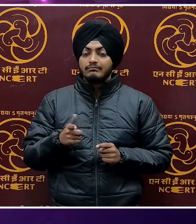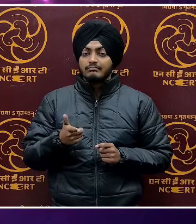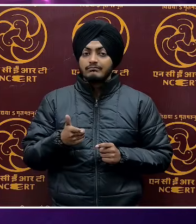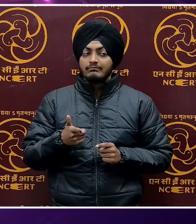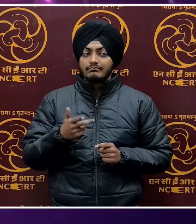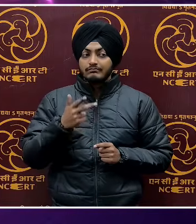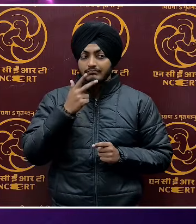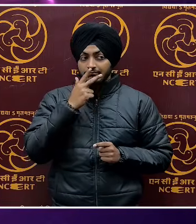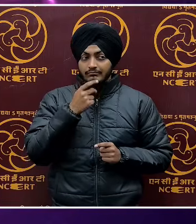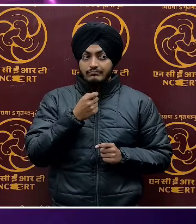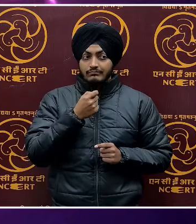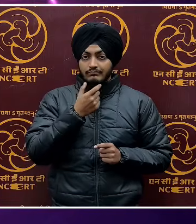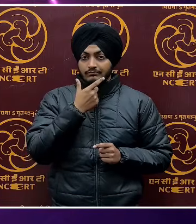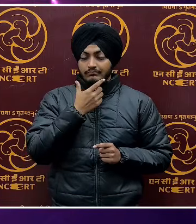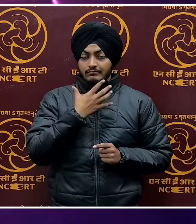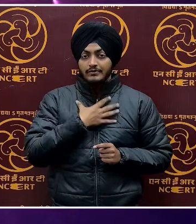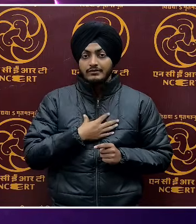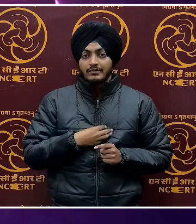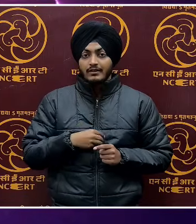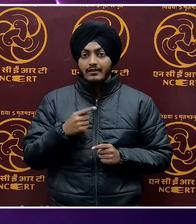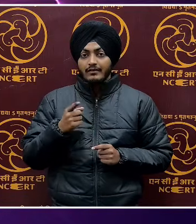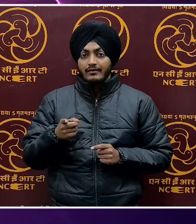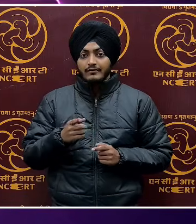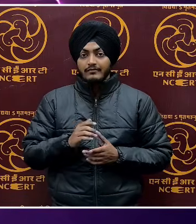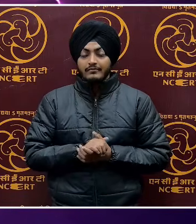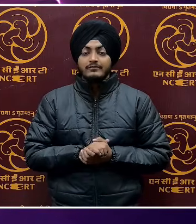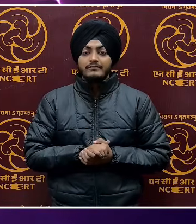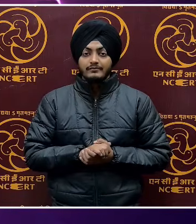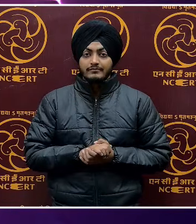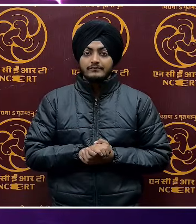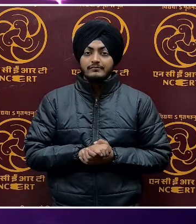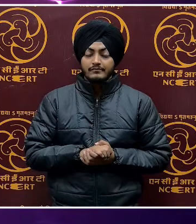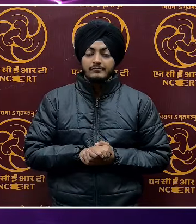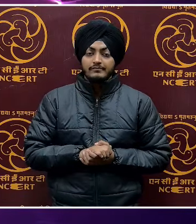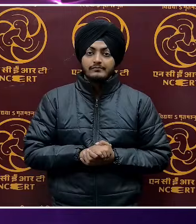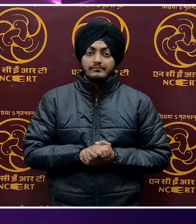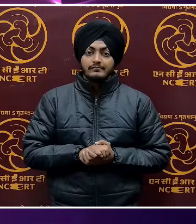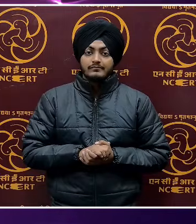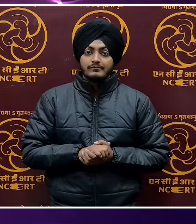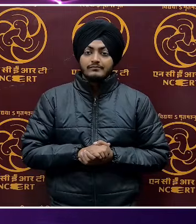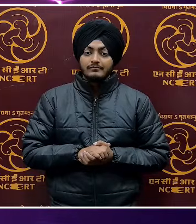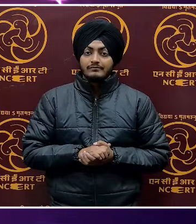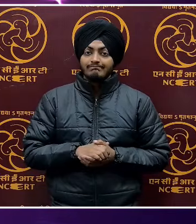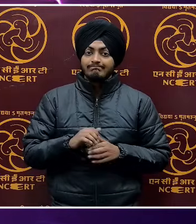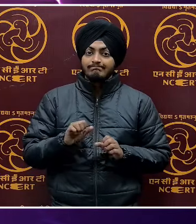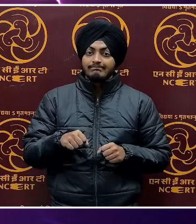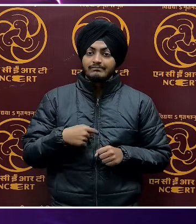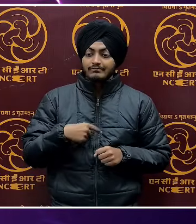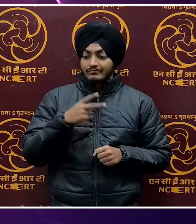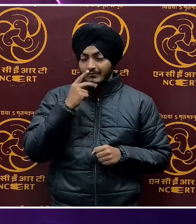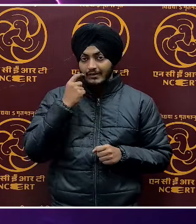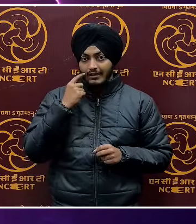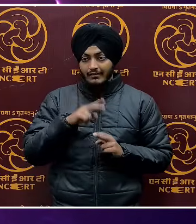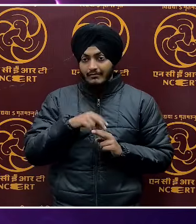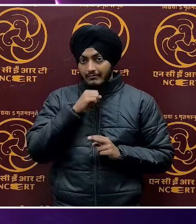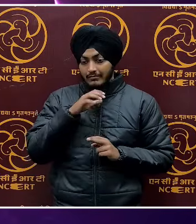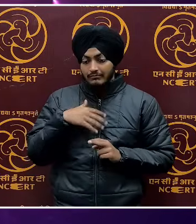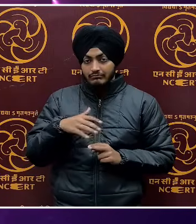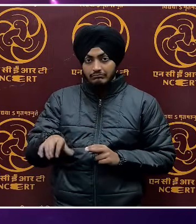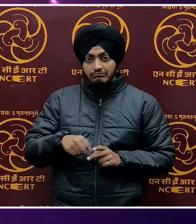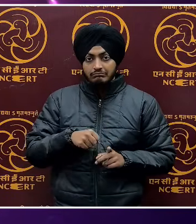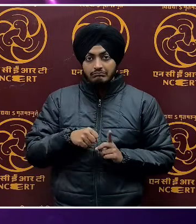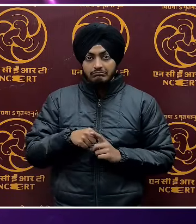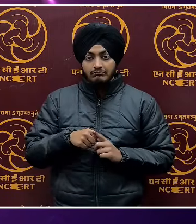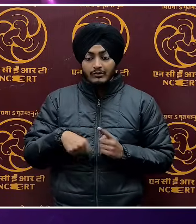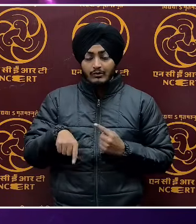this smiley. Oh, or this emoji, sad one. Yes, sad one. Obviously, if somebody is snatching something from you, we should